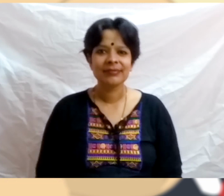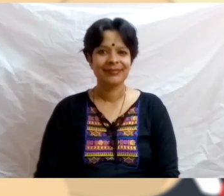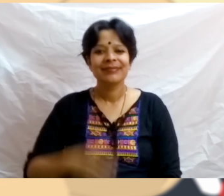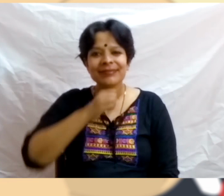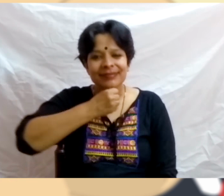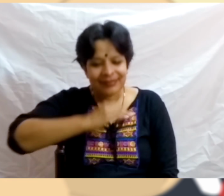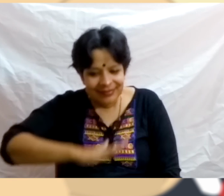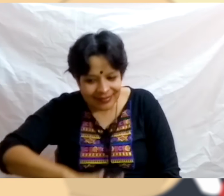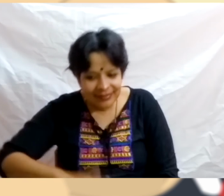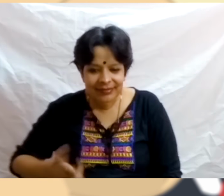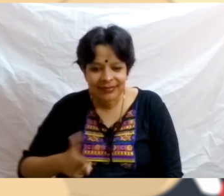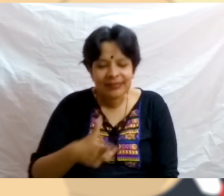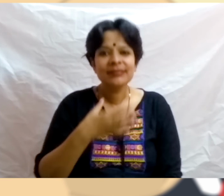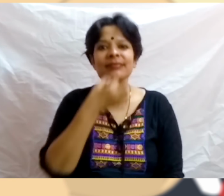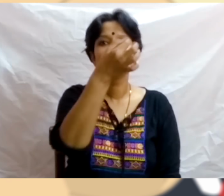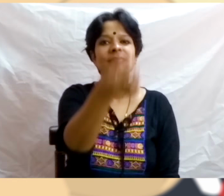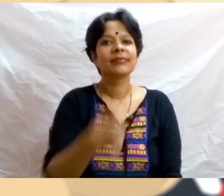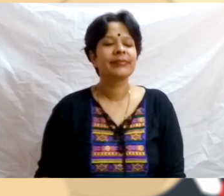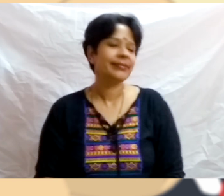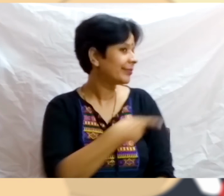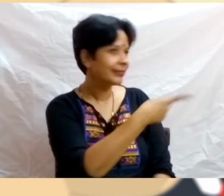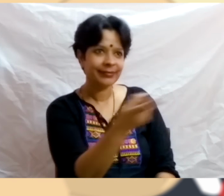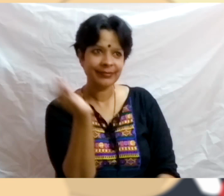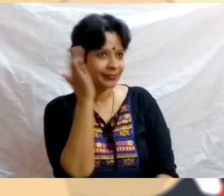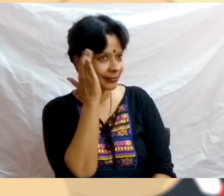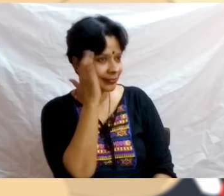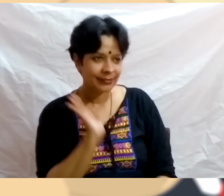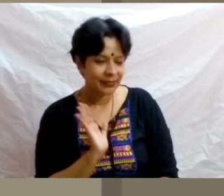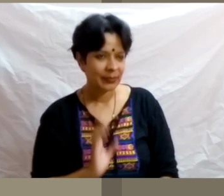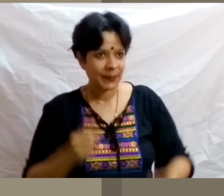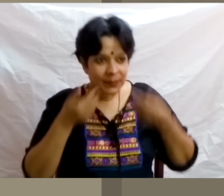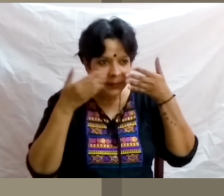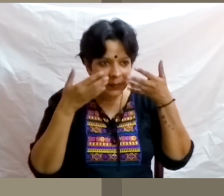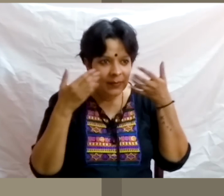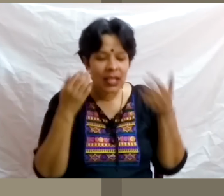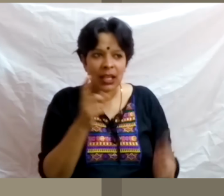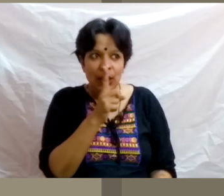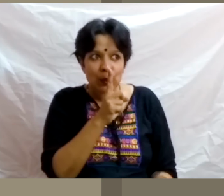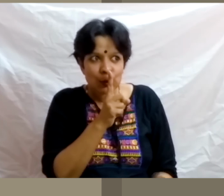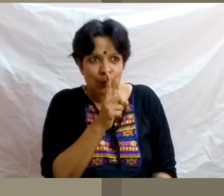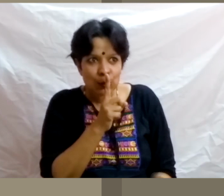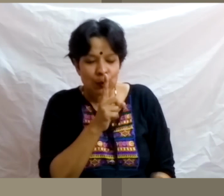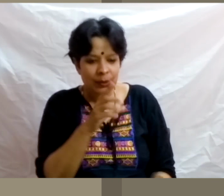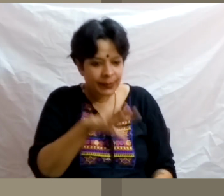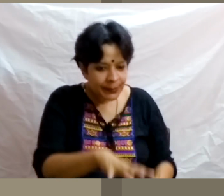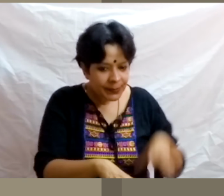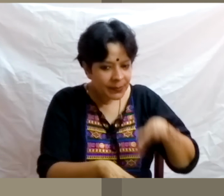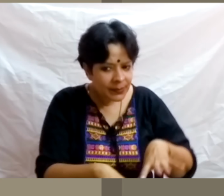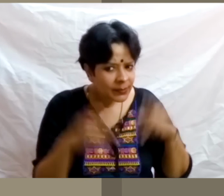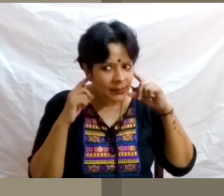"Tell us your plan," said an old mouse. "You know, my brothers, the cat moves silently before attacking